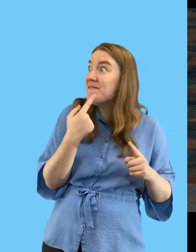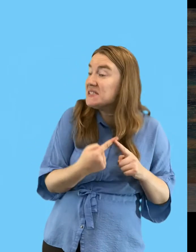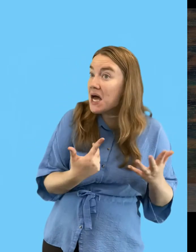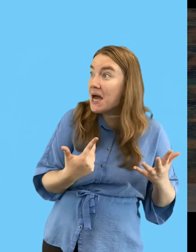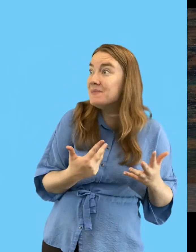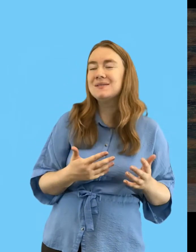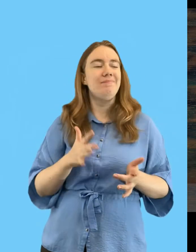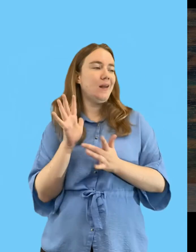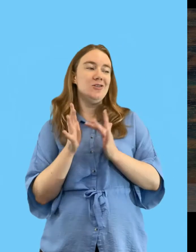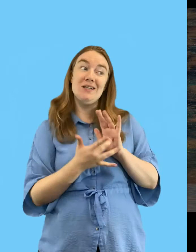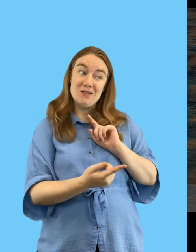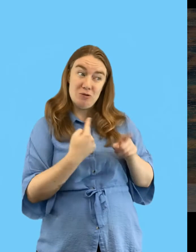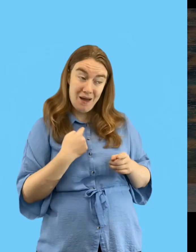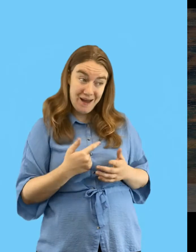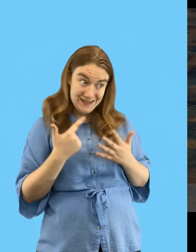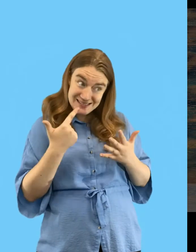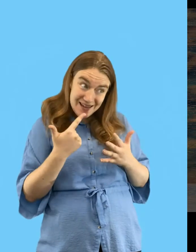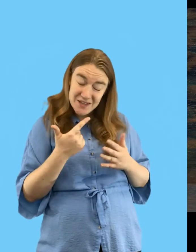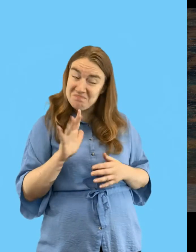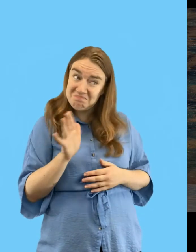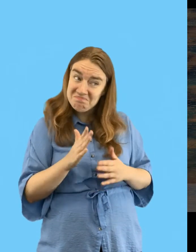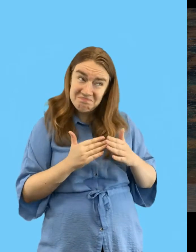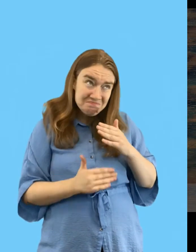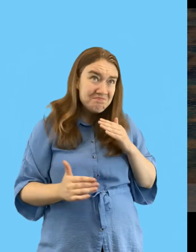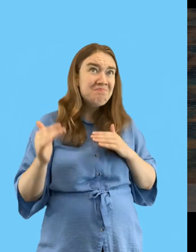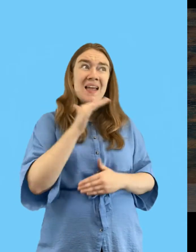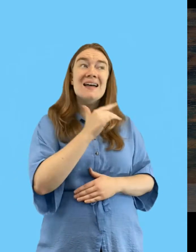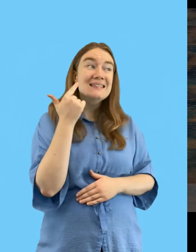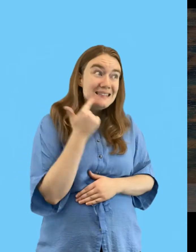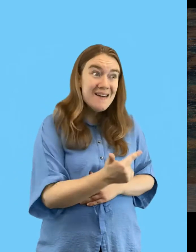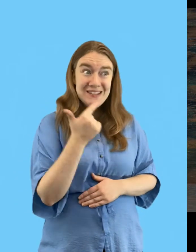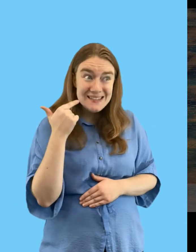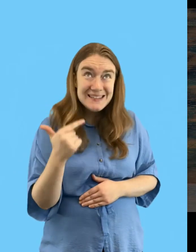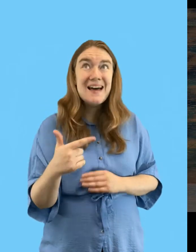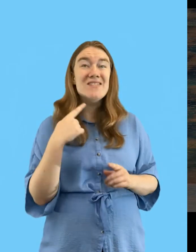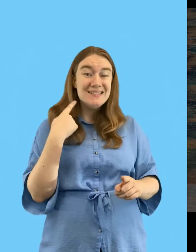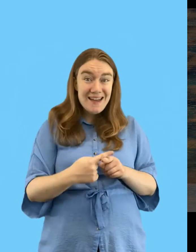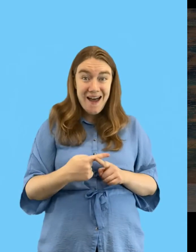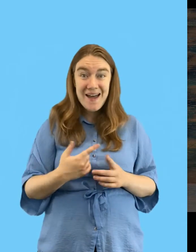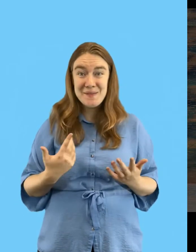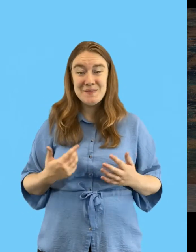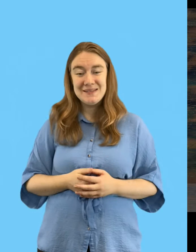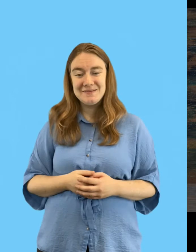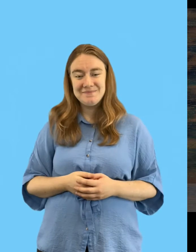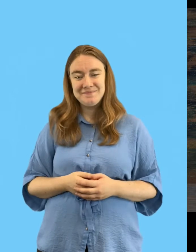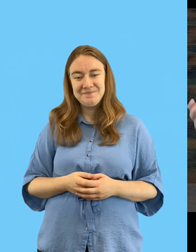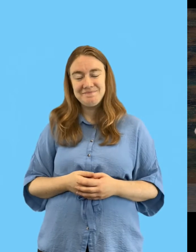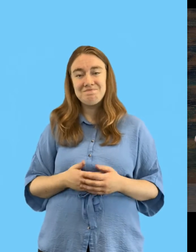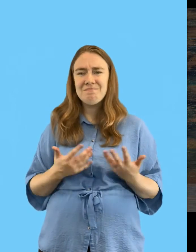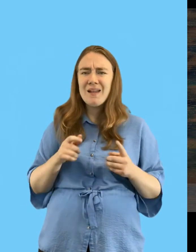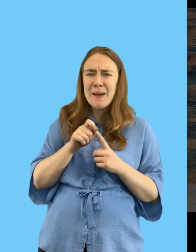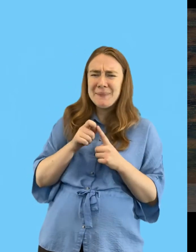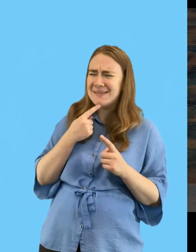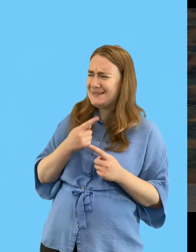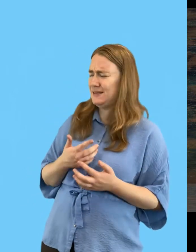answered, "I tell you, not seven times, but 77 times." Peter says